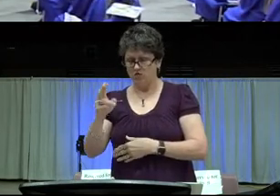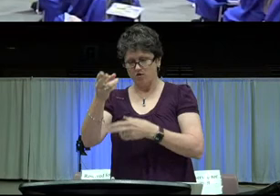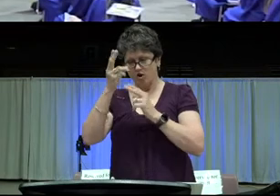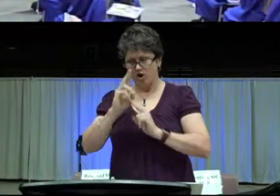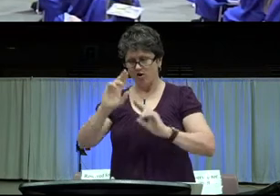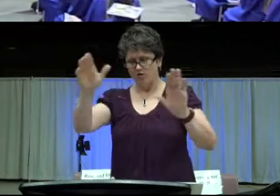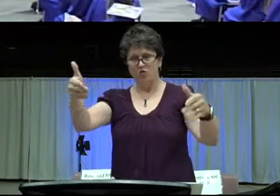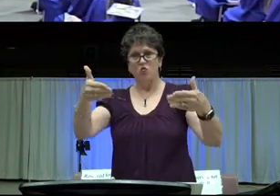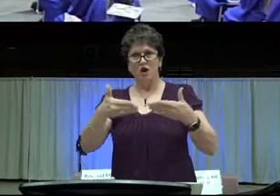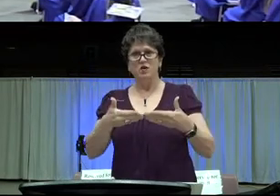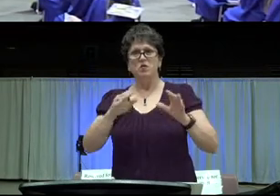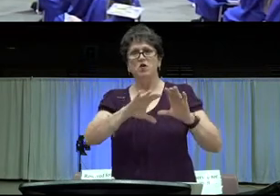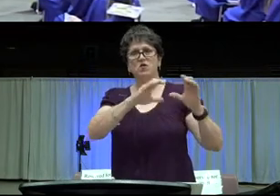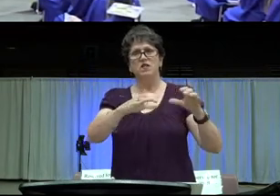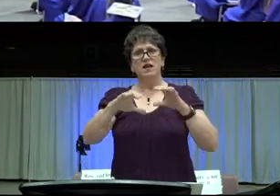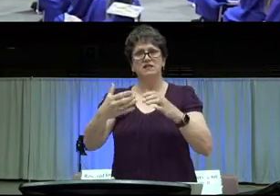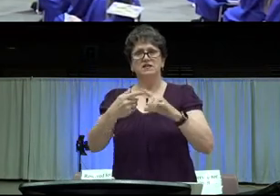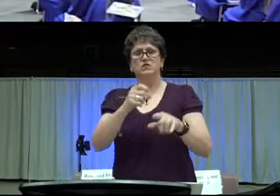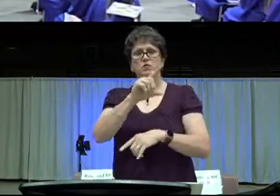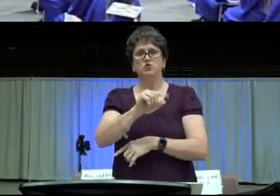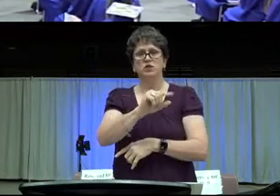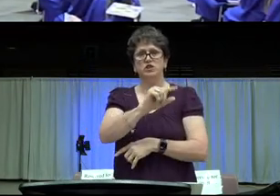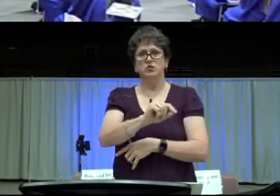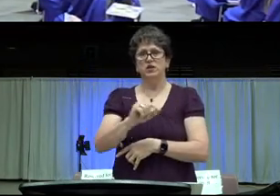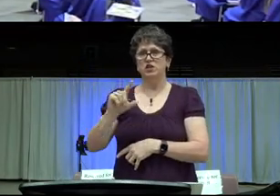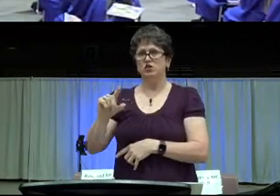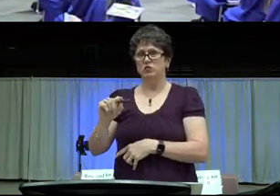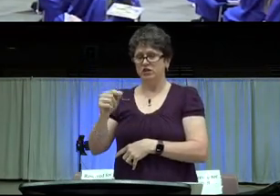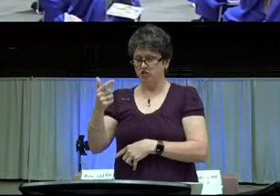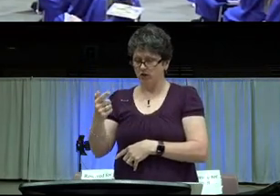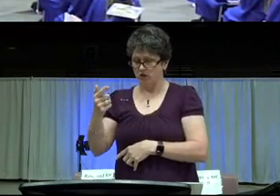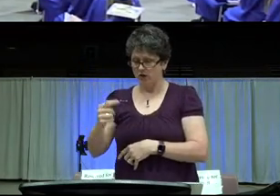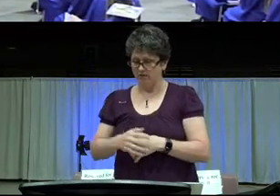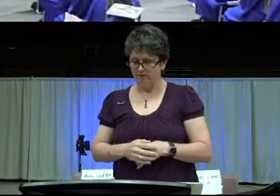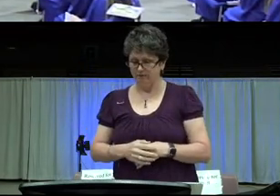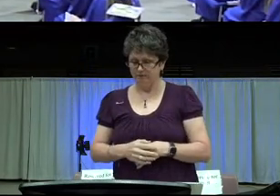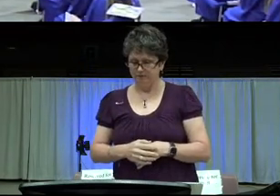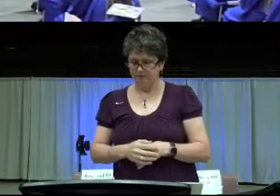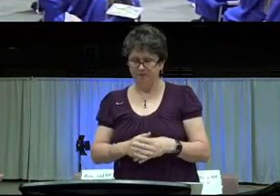the commencement of the classes of 2020 and